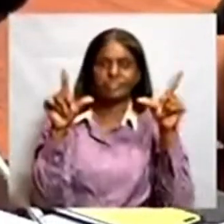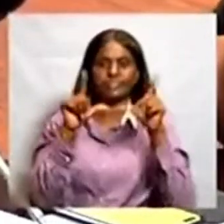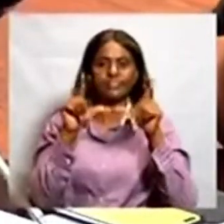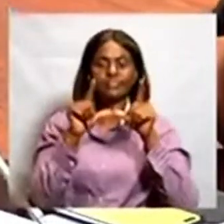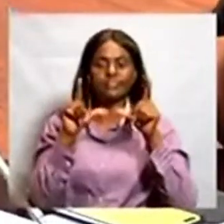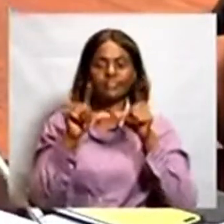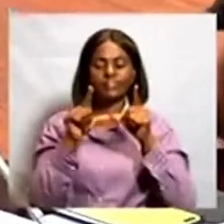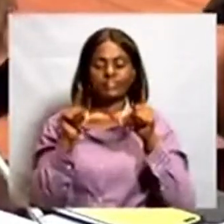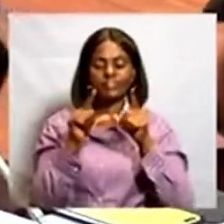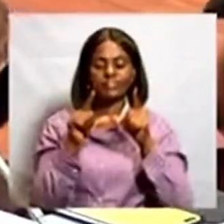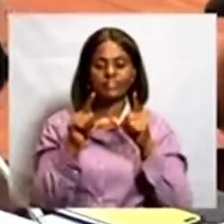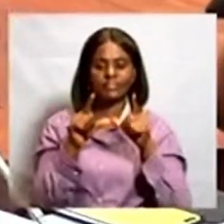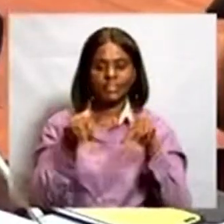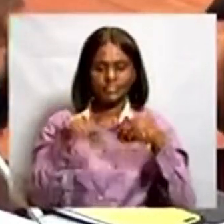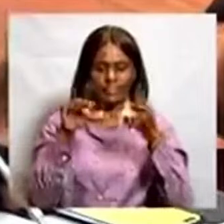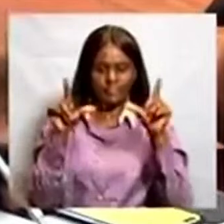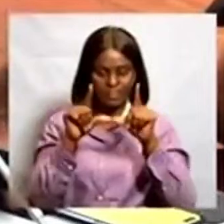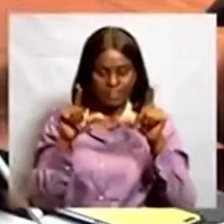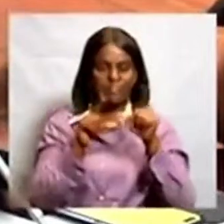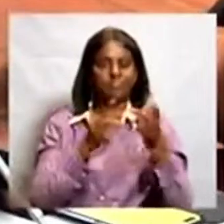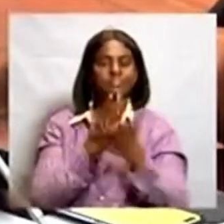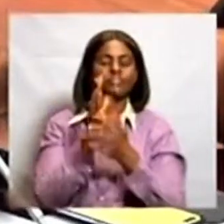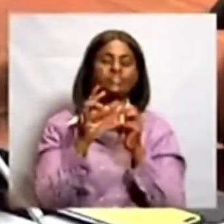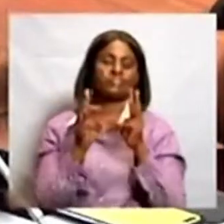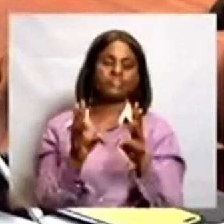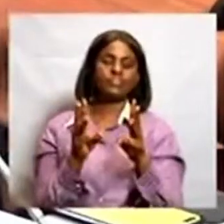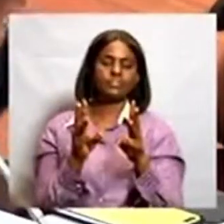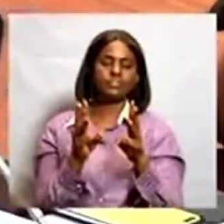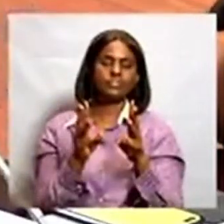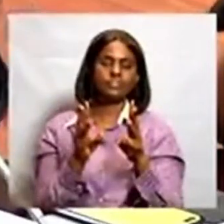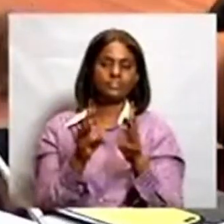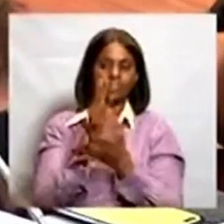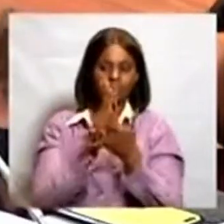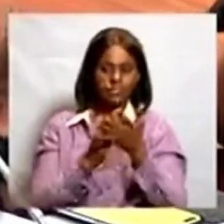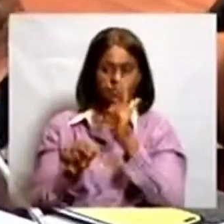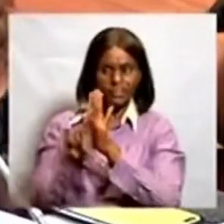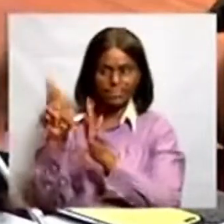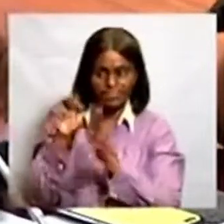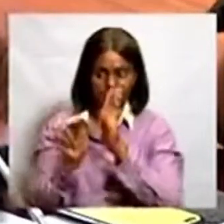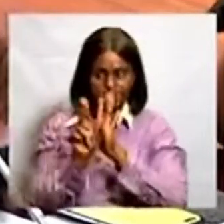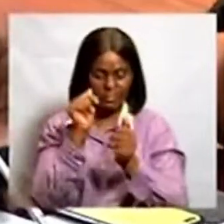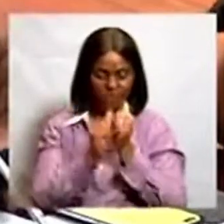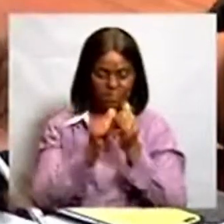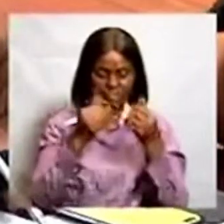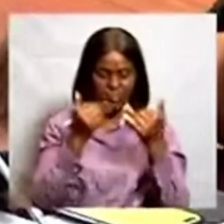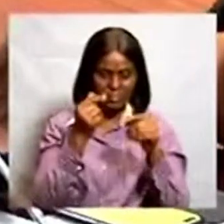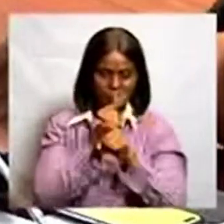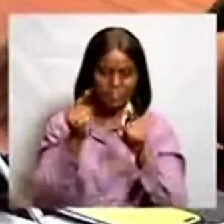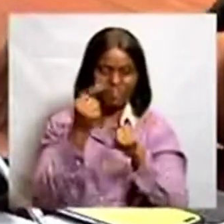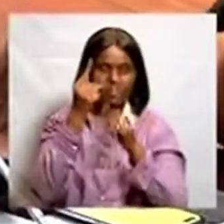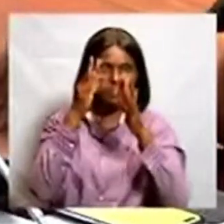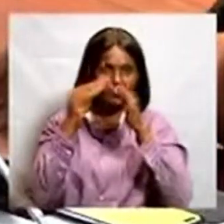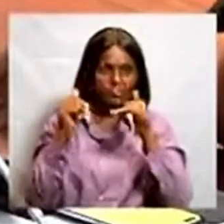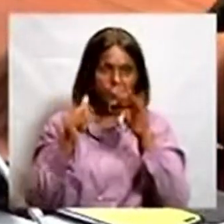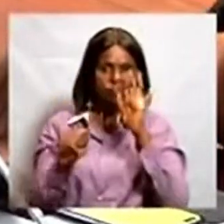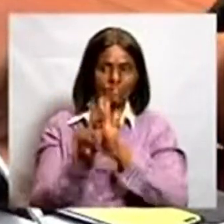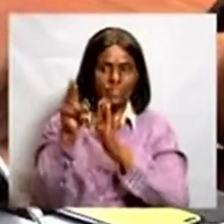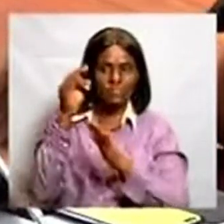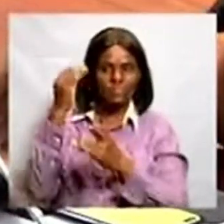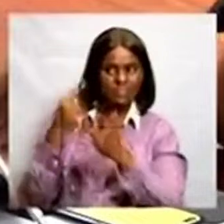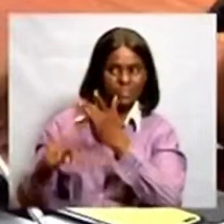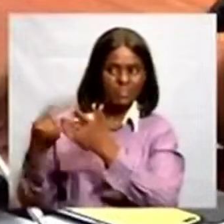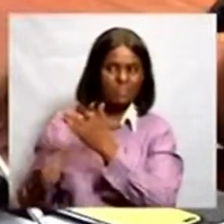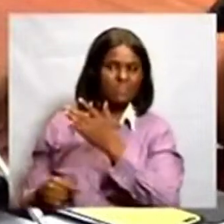licenses, issue licenses correctly. Because some universities that were given, just one house, university of